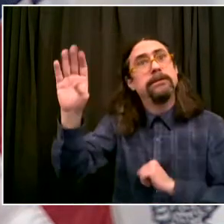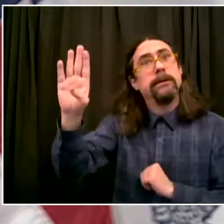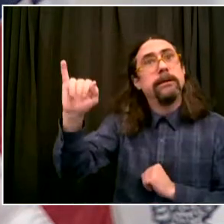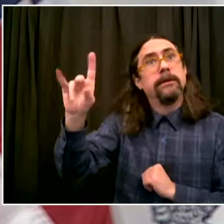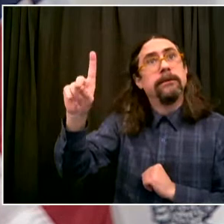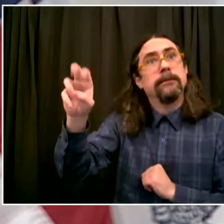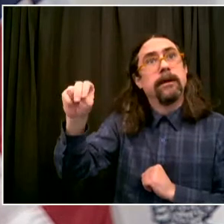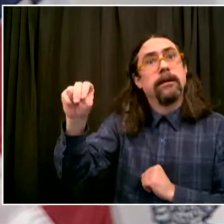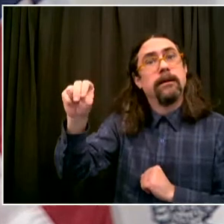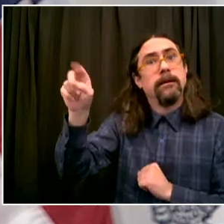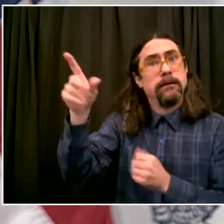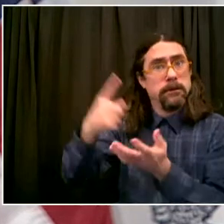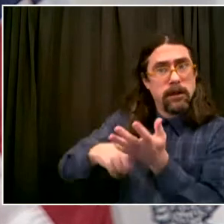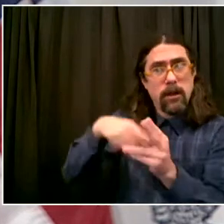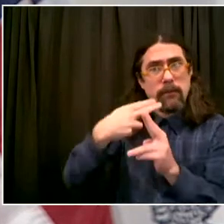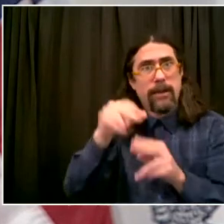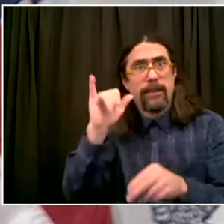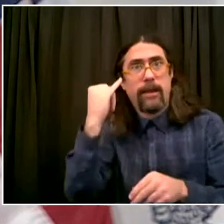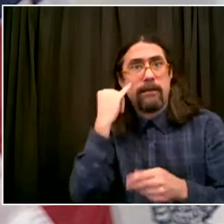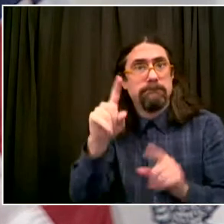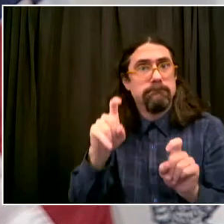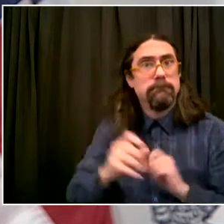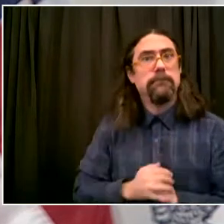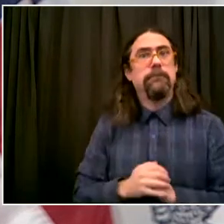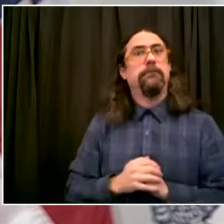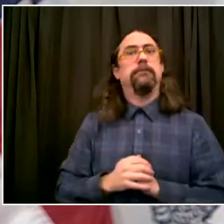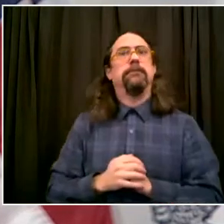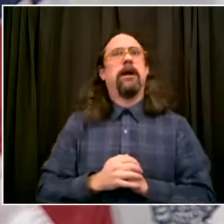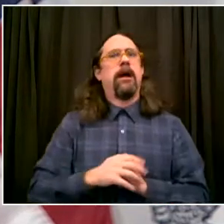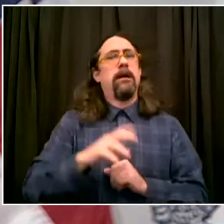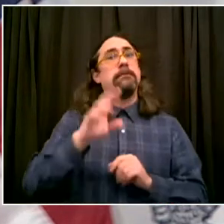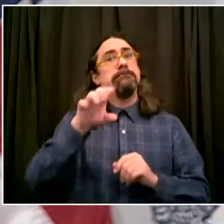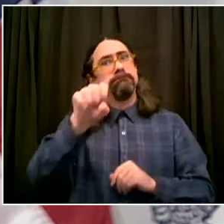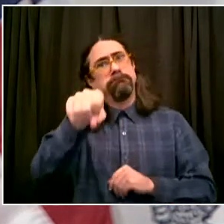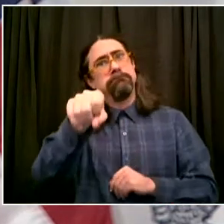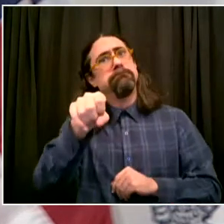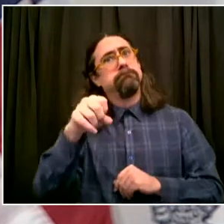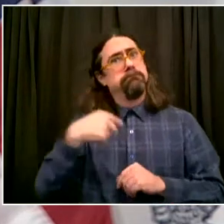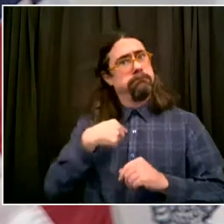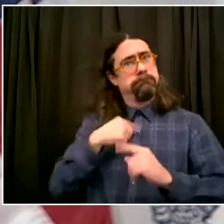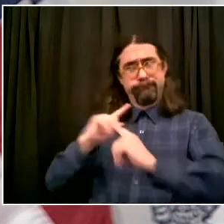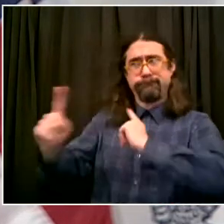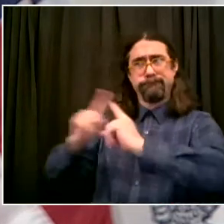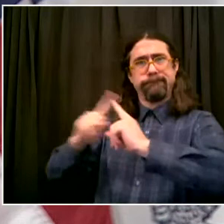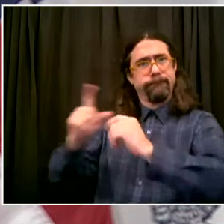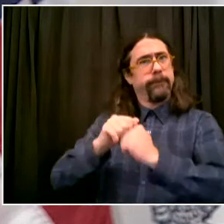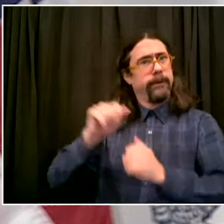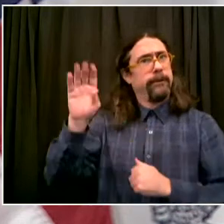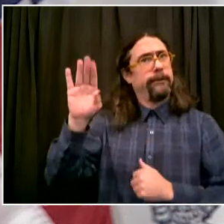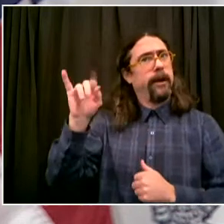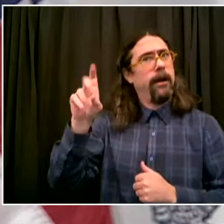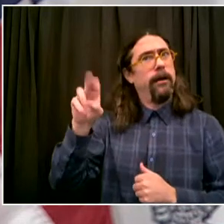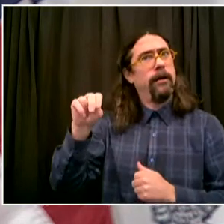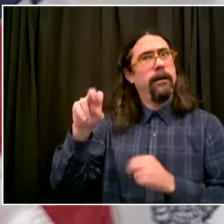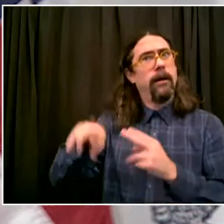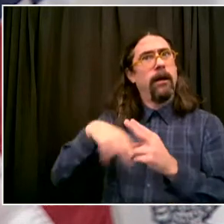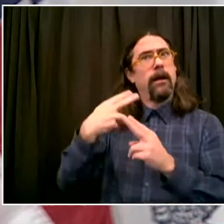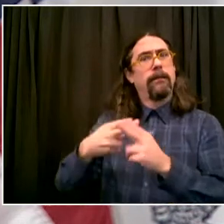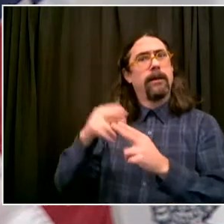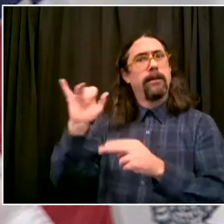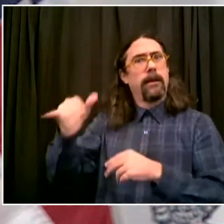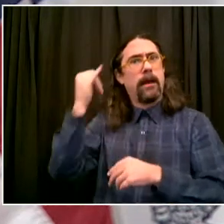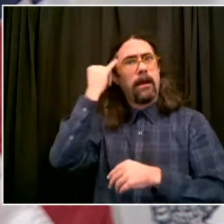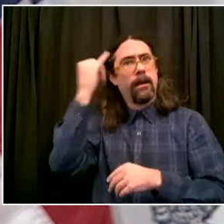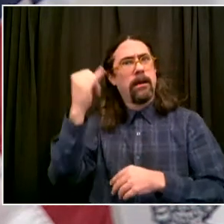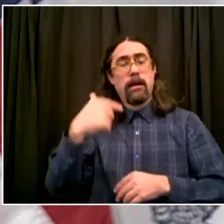those conversations. This one to me is urgent, Juan Manuel. I understand, especially